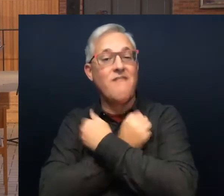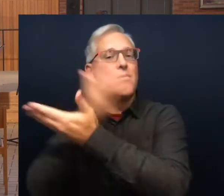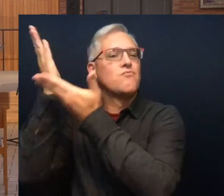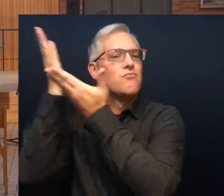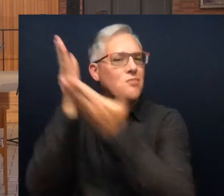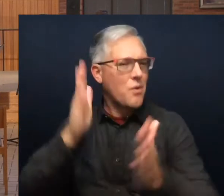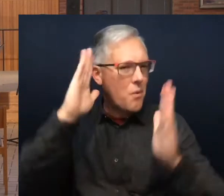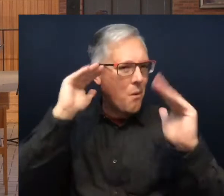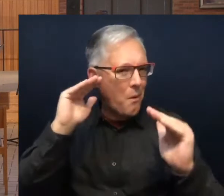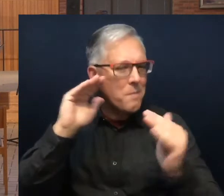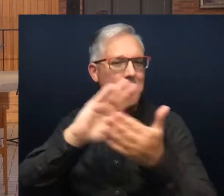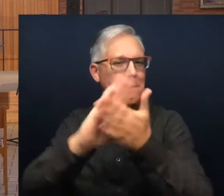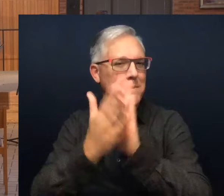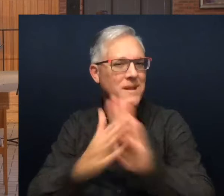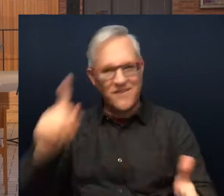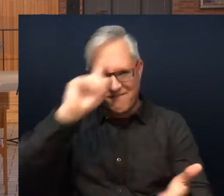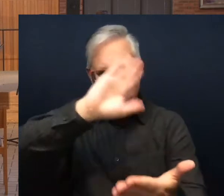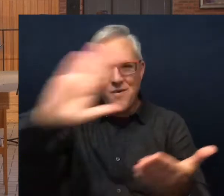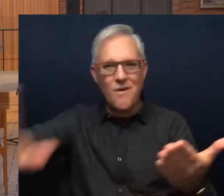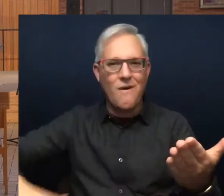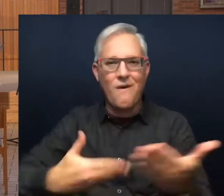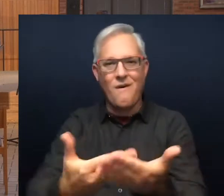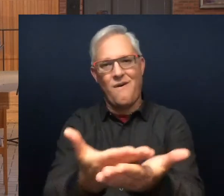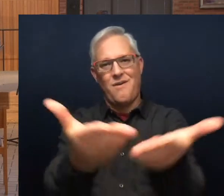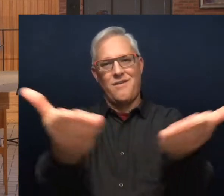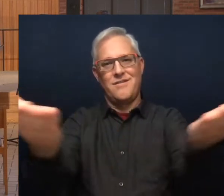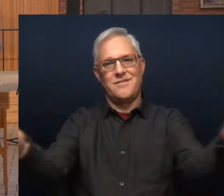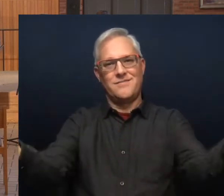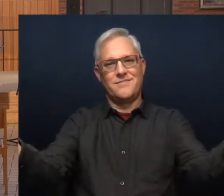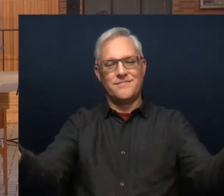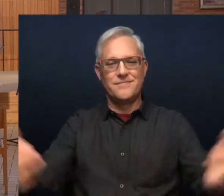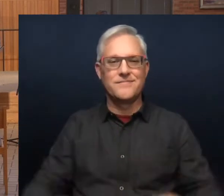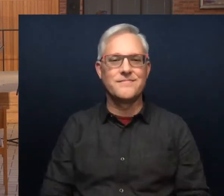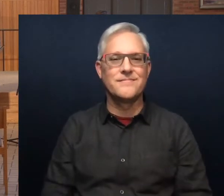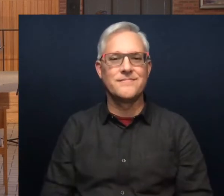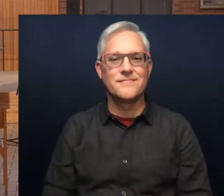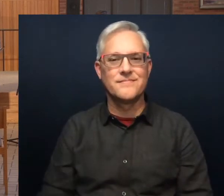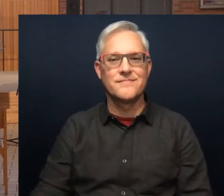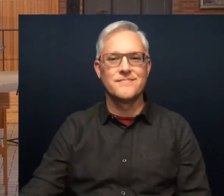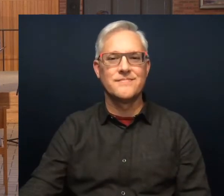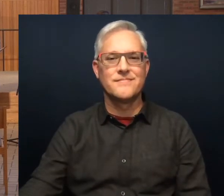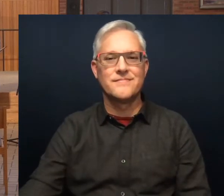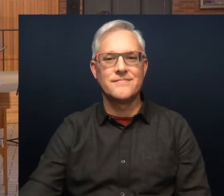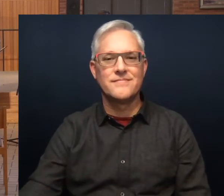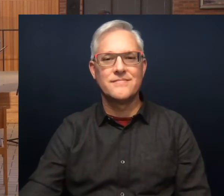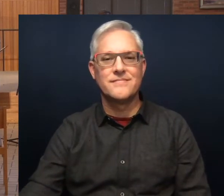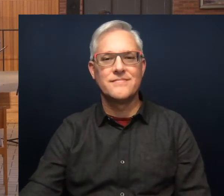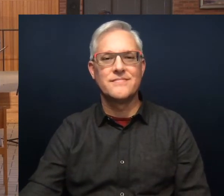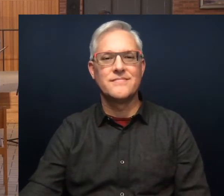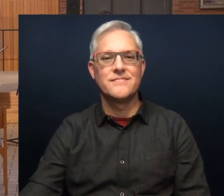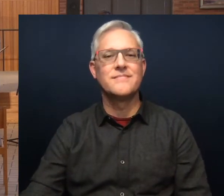love is bringing hope and peace for all.